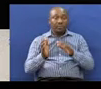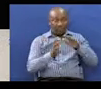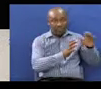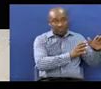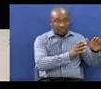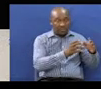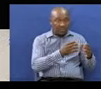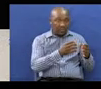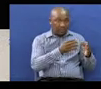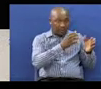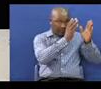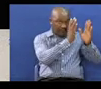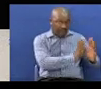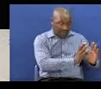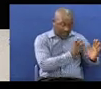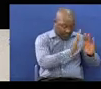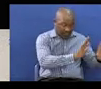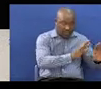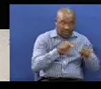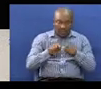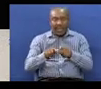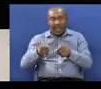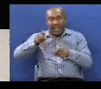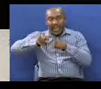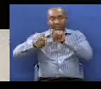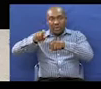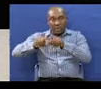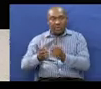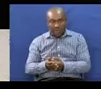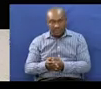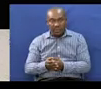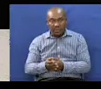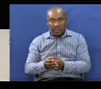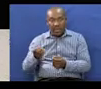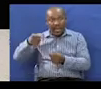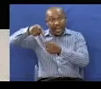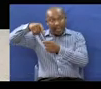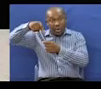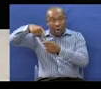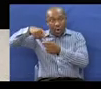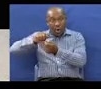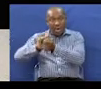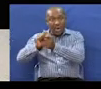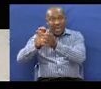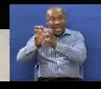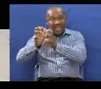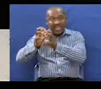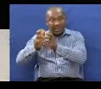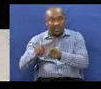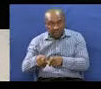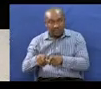of oxygen. Here you have to pay more attention because some they involve the reaction. Therefore, let's see